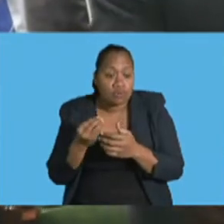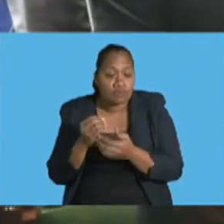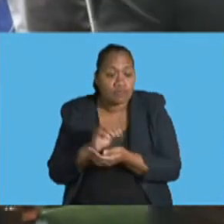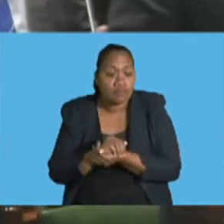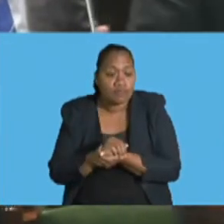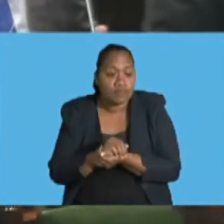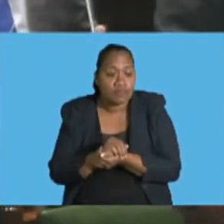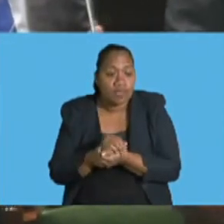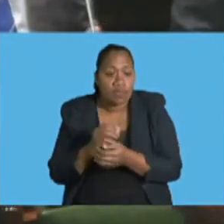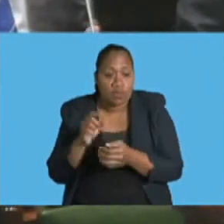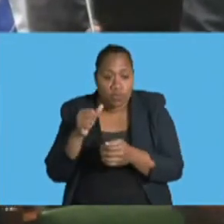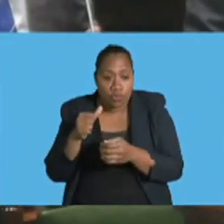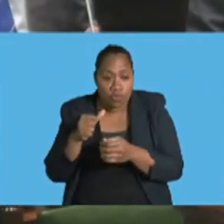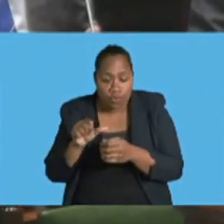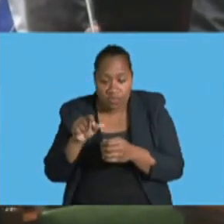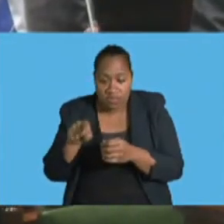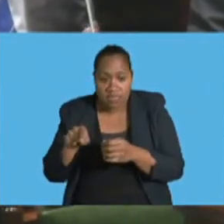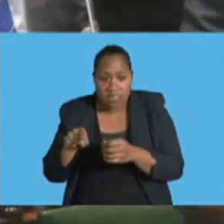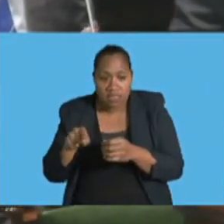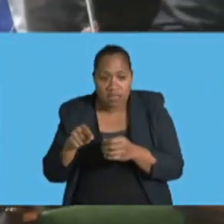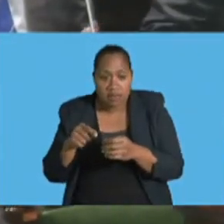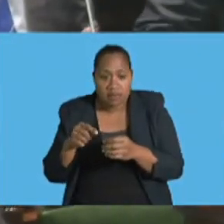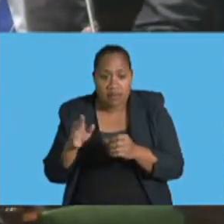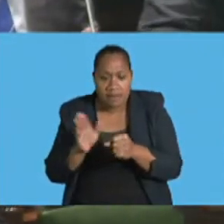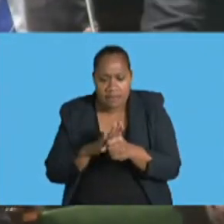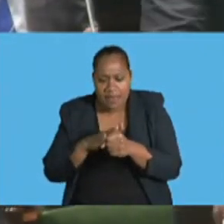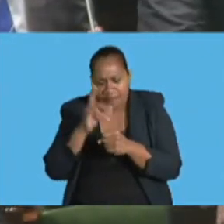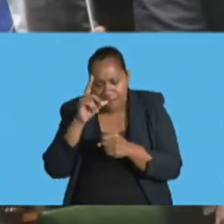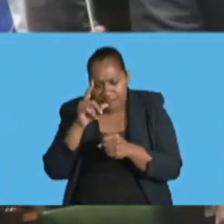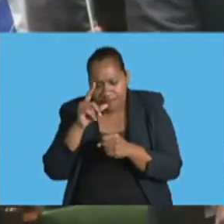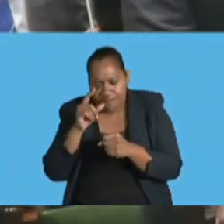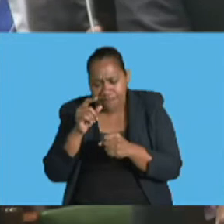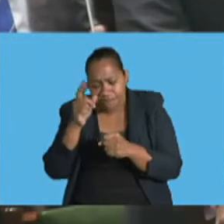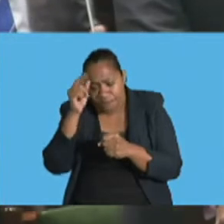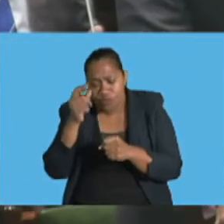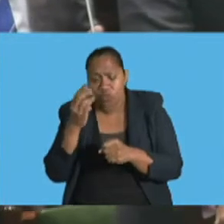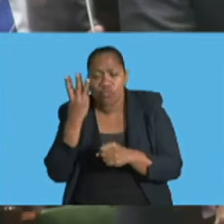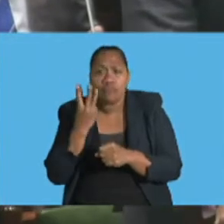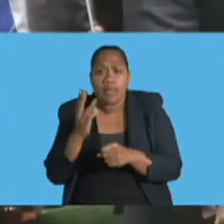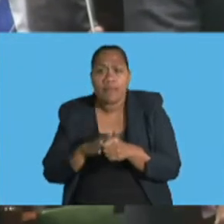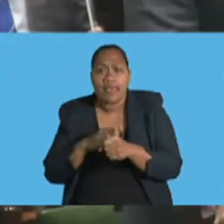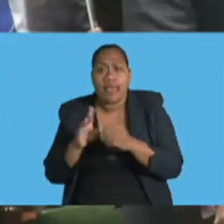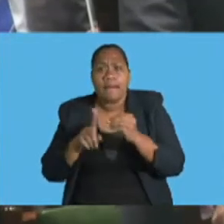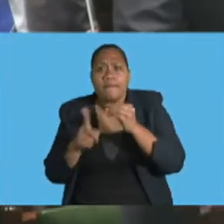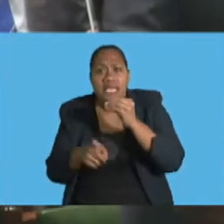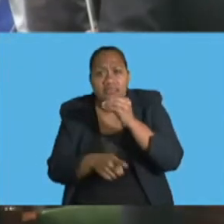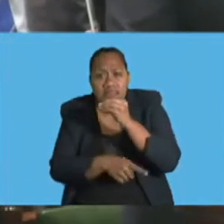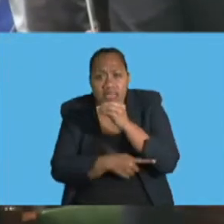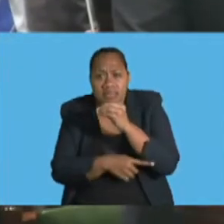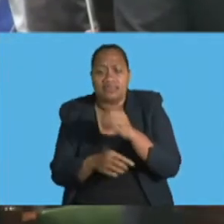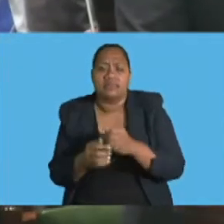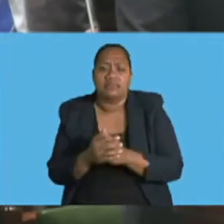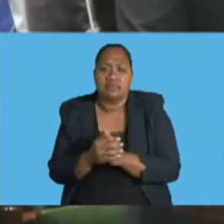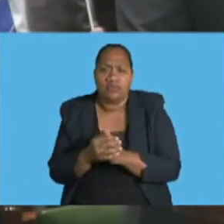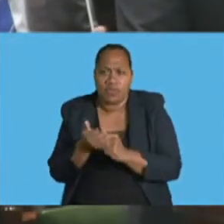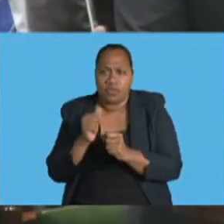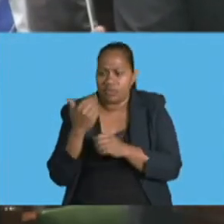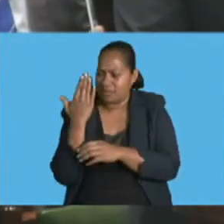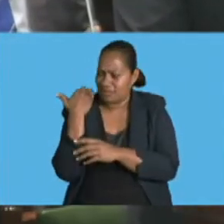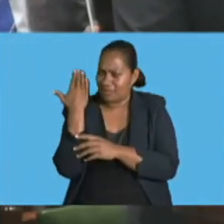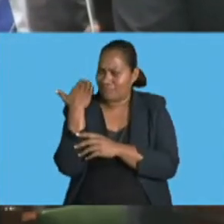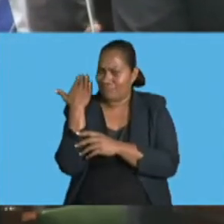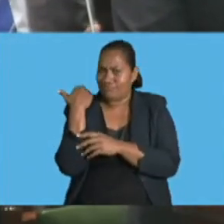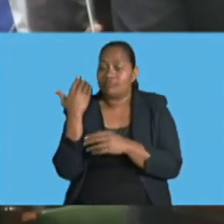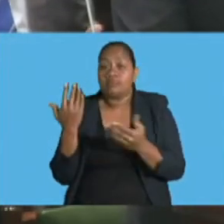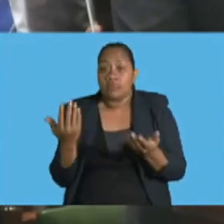plastic bags, which is only a few decades ago, we all used these reusable or nature-based bags. Mr. Speaker,